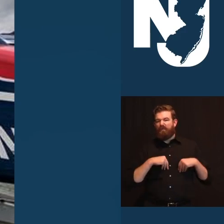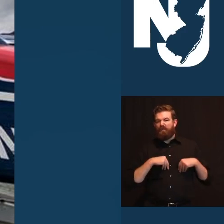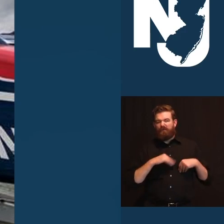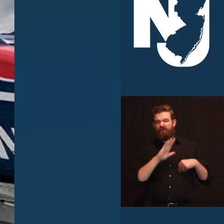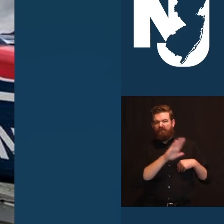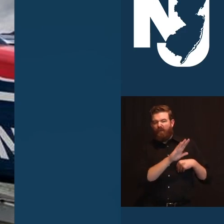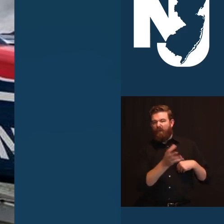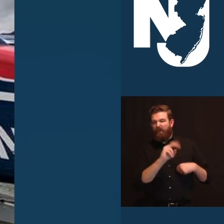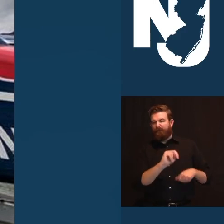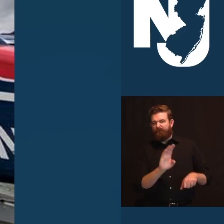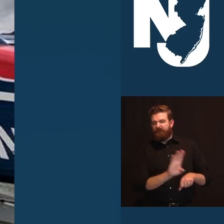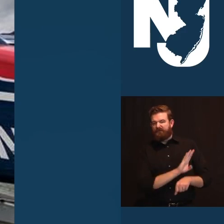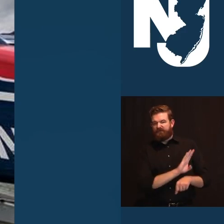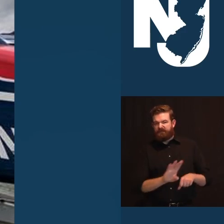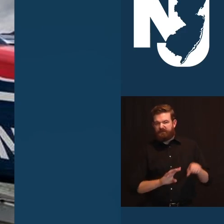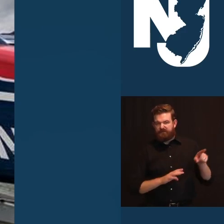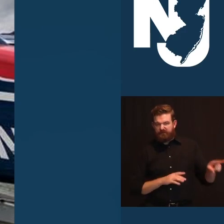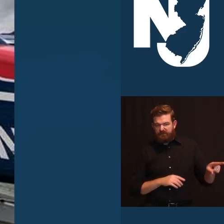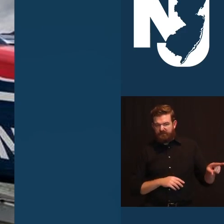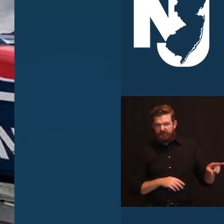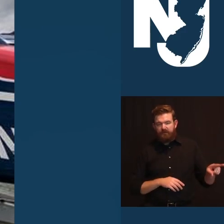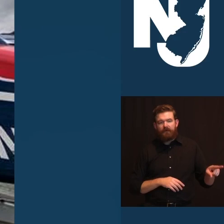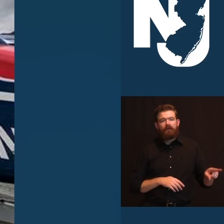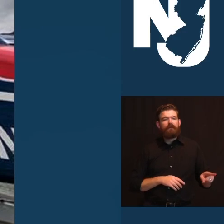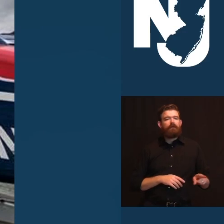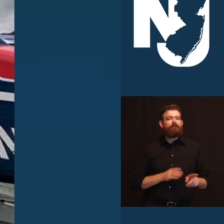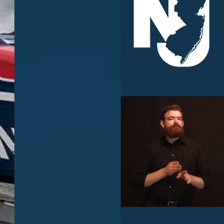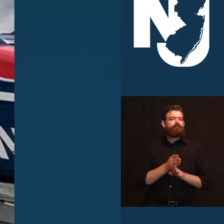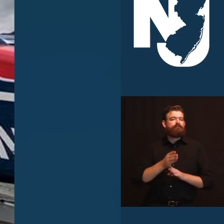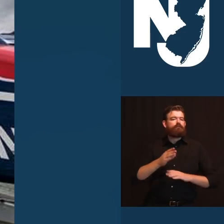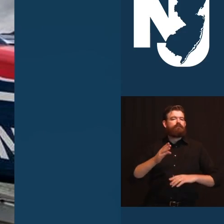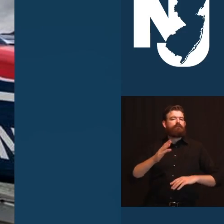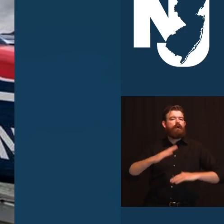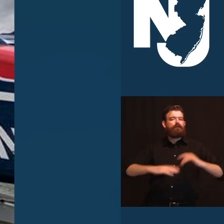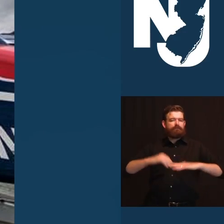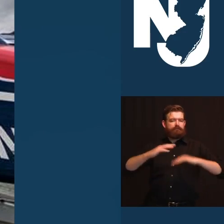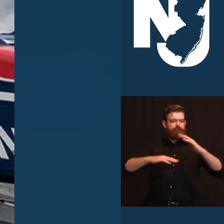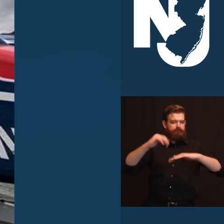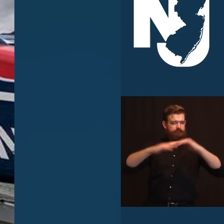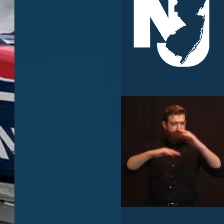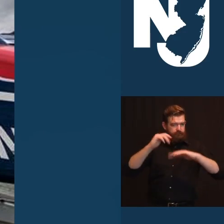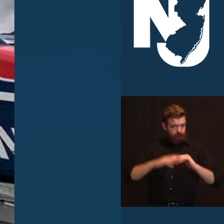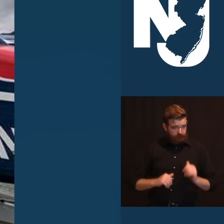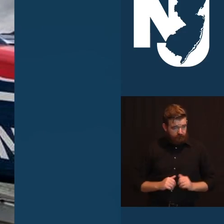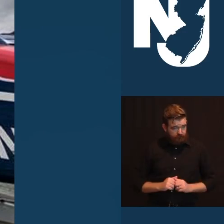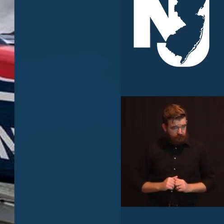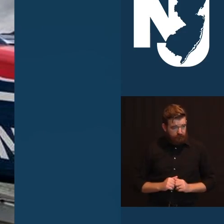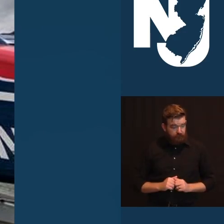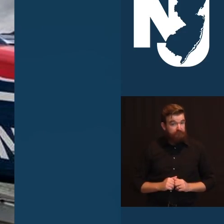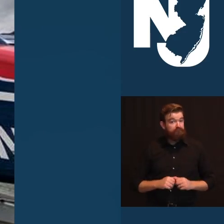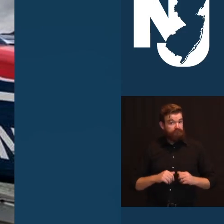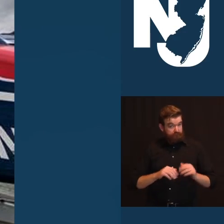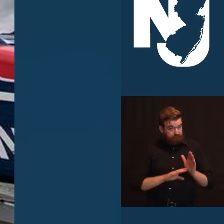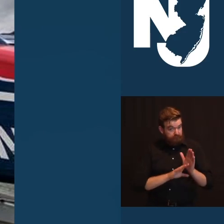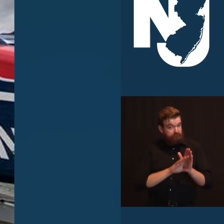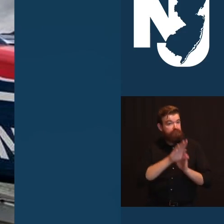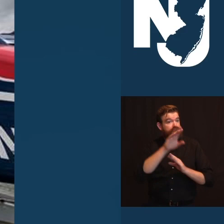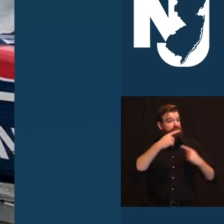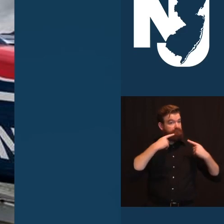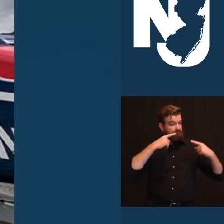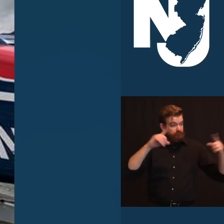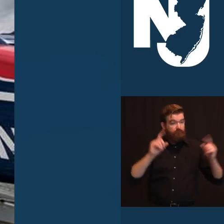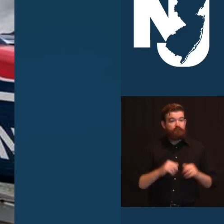boutique construction firm Cantor Build. He was successful in business, but his family was his true pride and joy. He